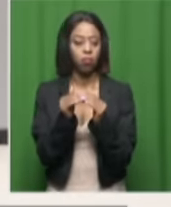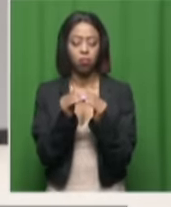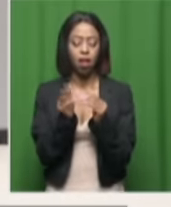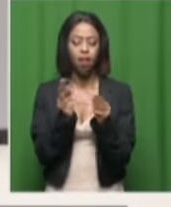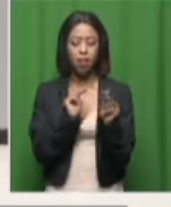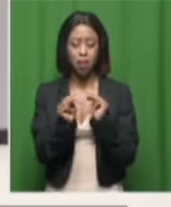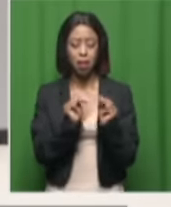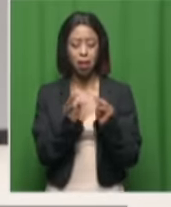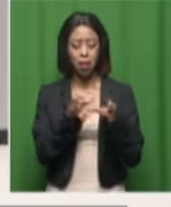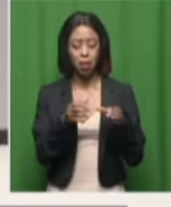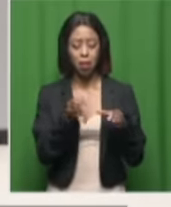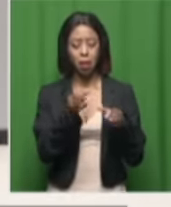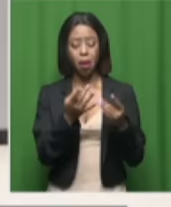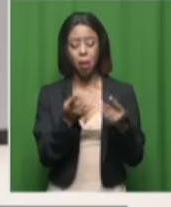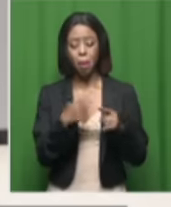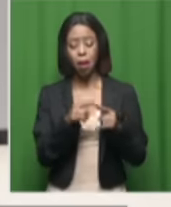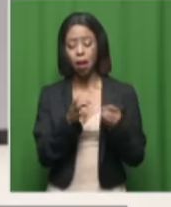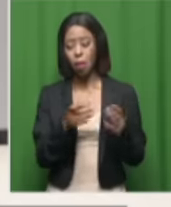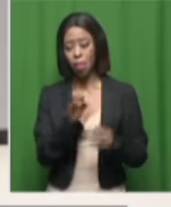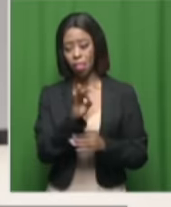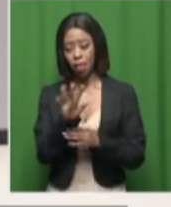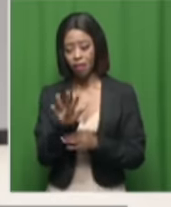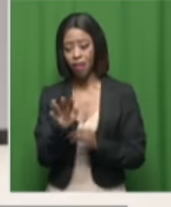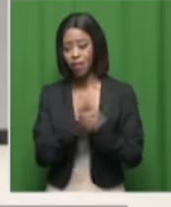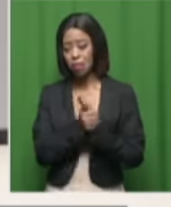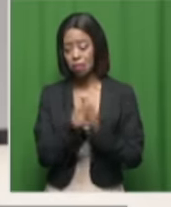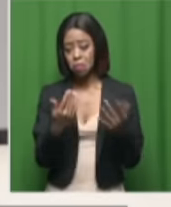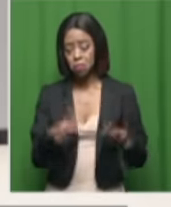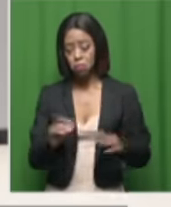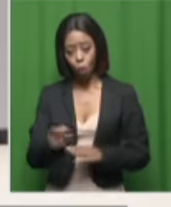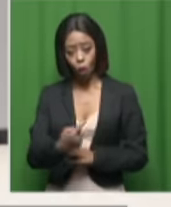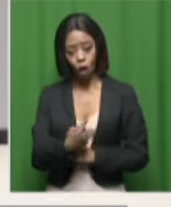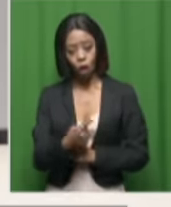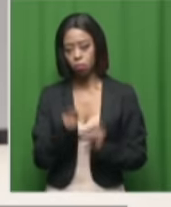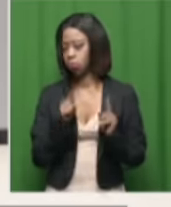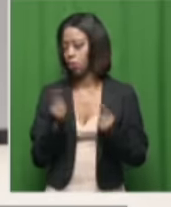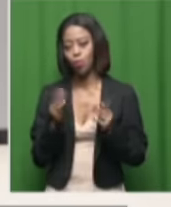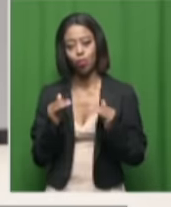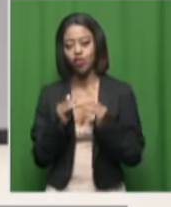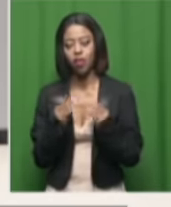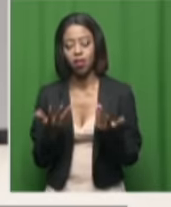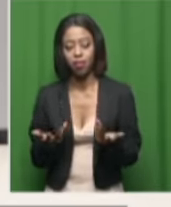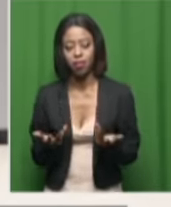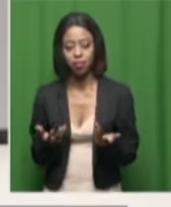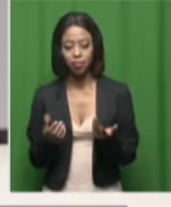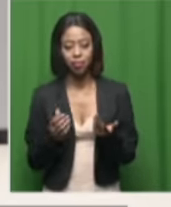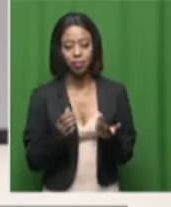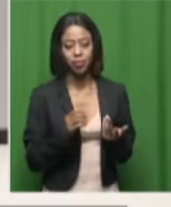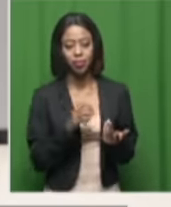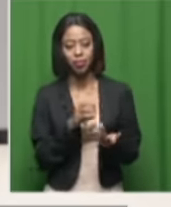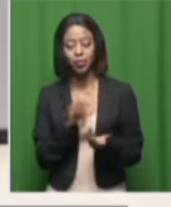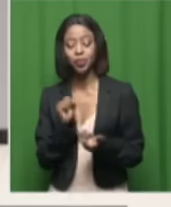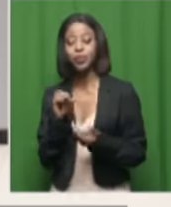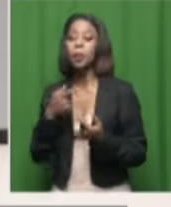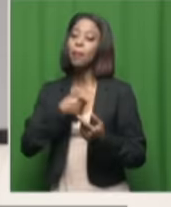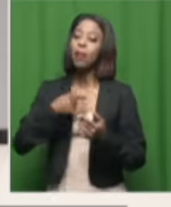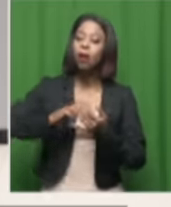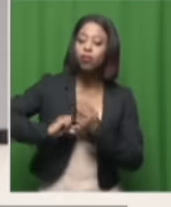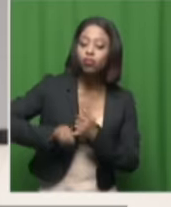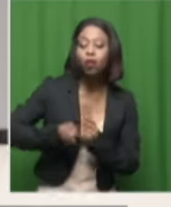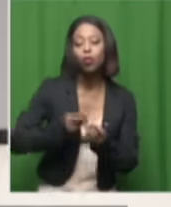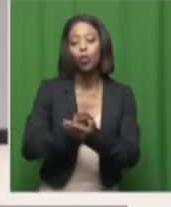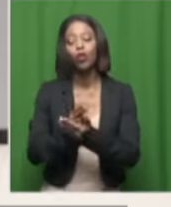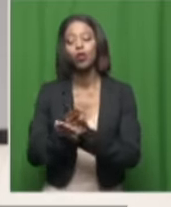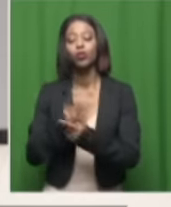of 35 players with the level of these players. It's just impossible. So I just try to be